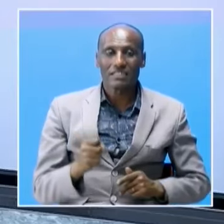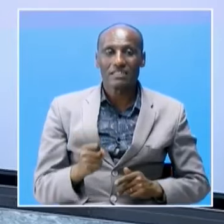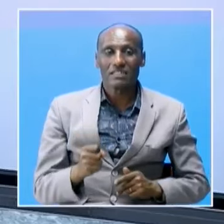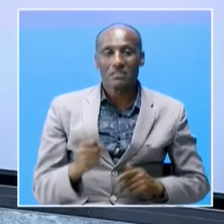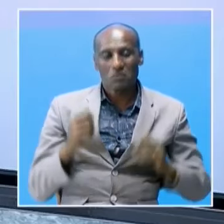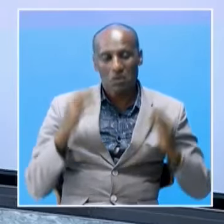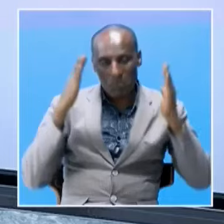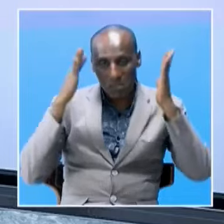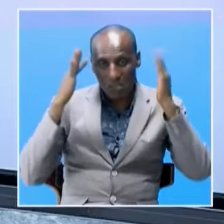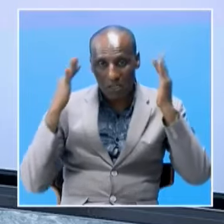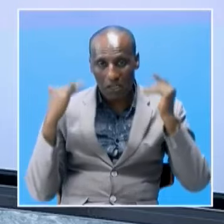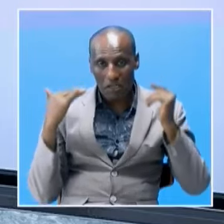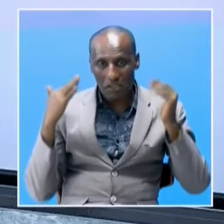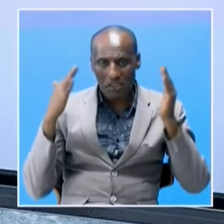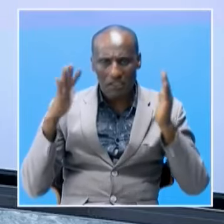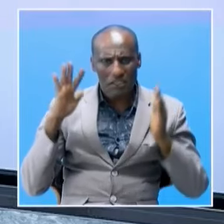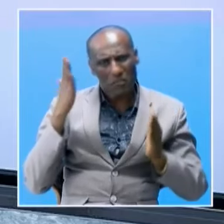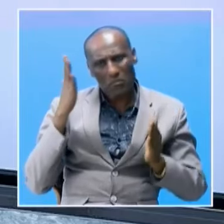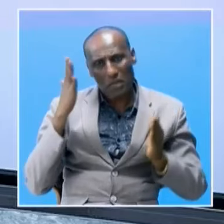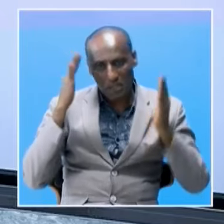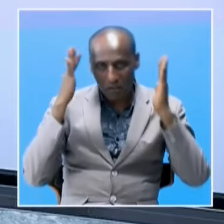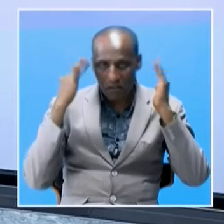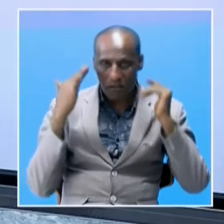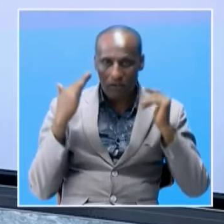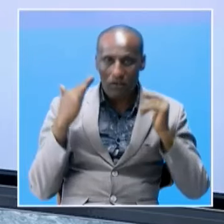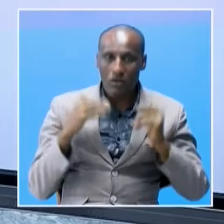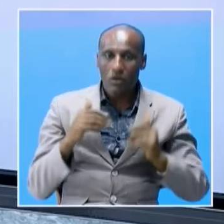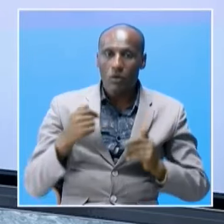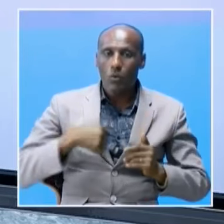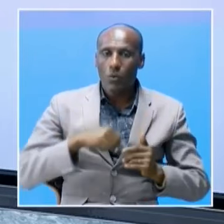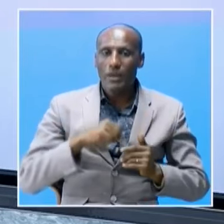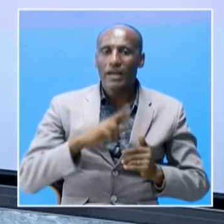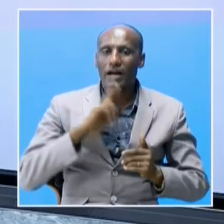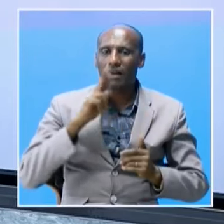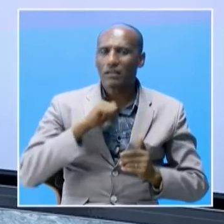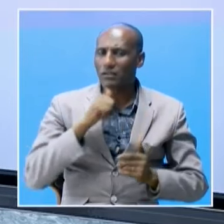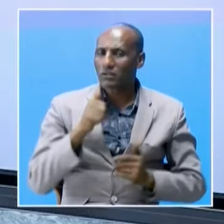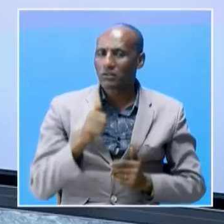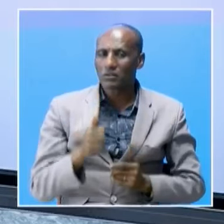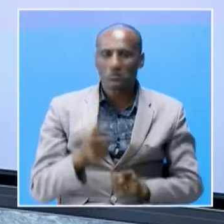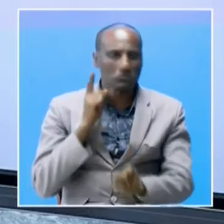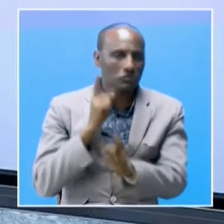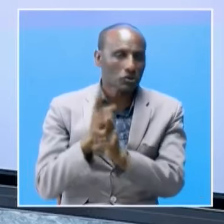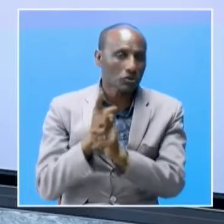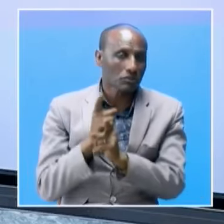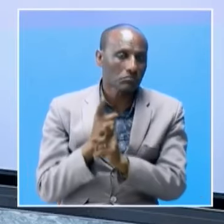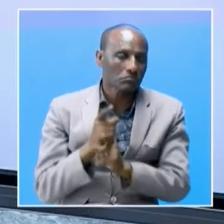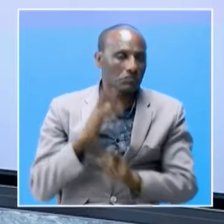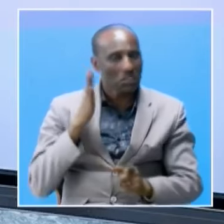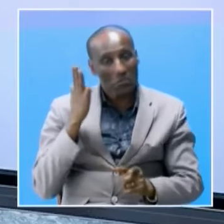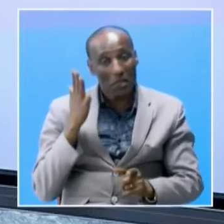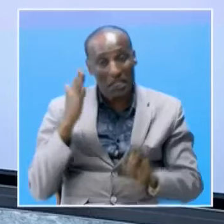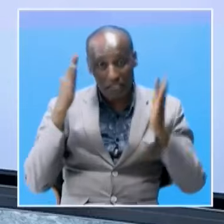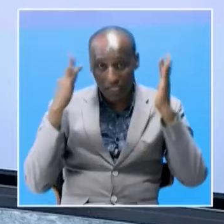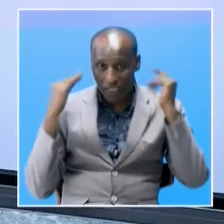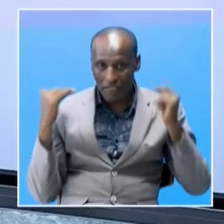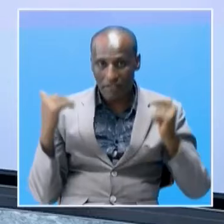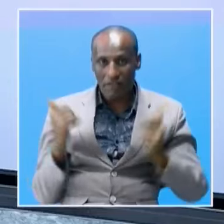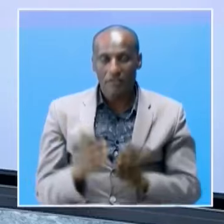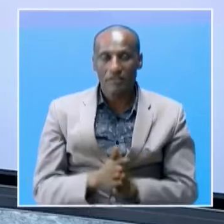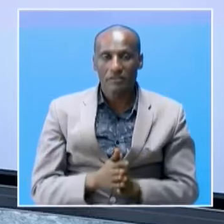Yes? Yes, it might rain. We don't know that. We are not sure. Right? So, look, when you use